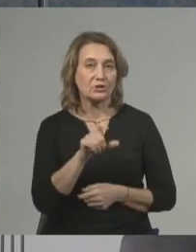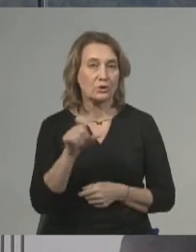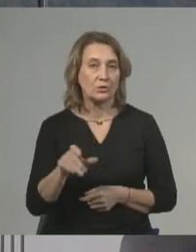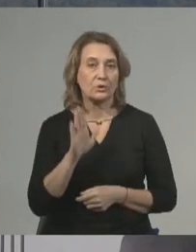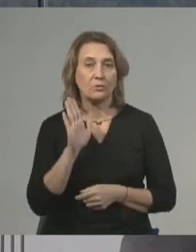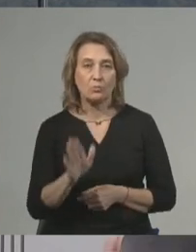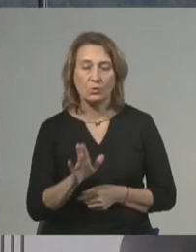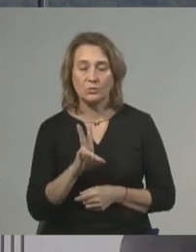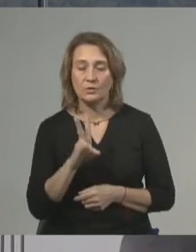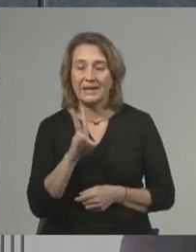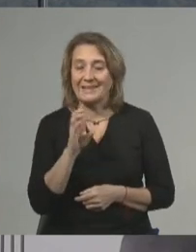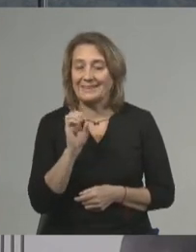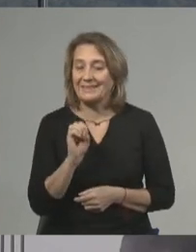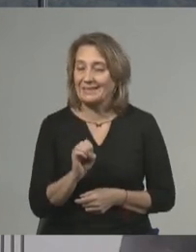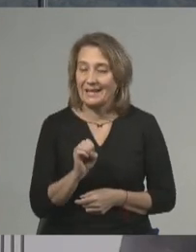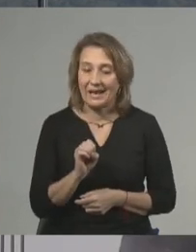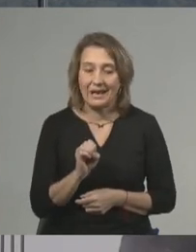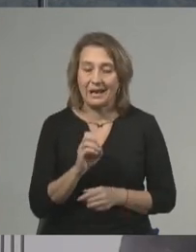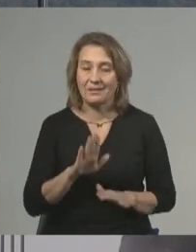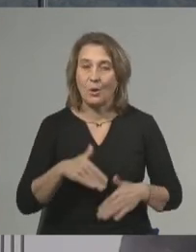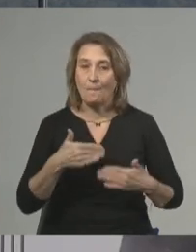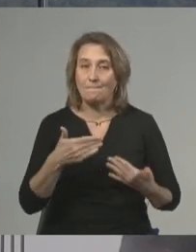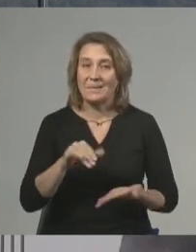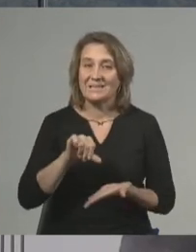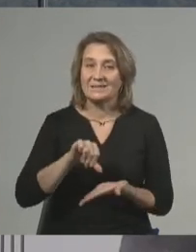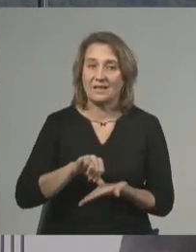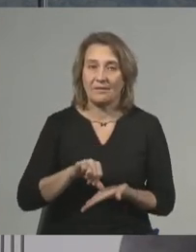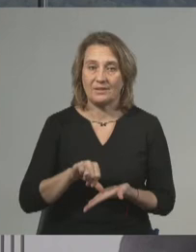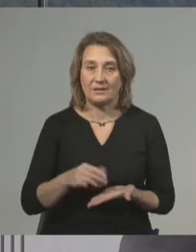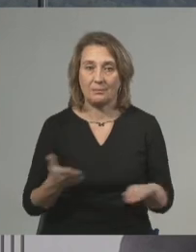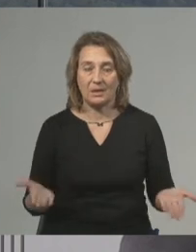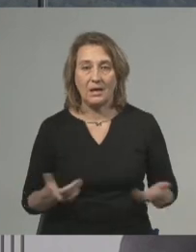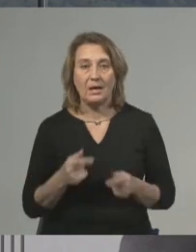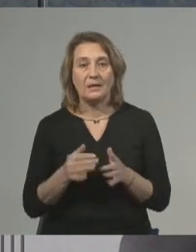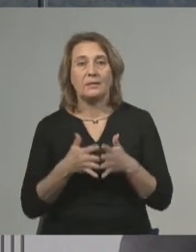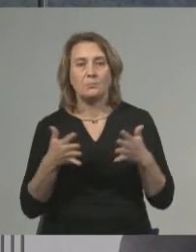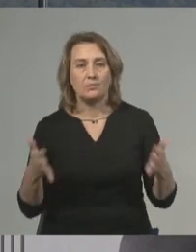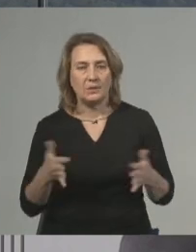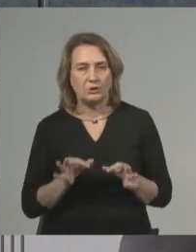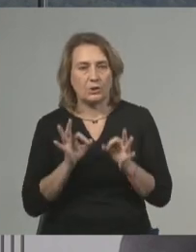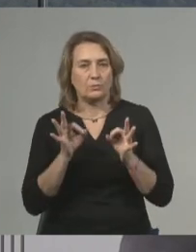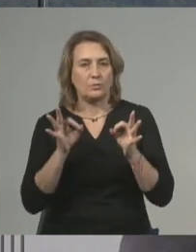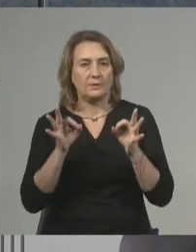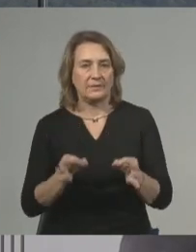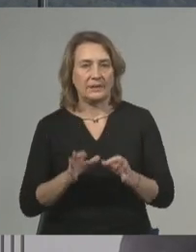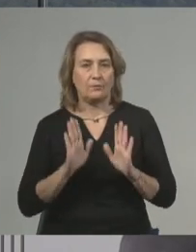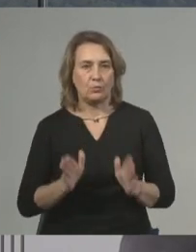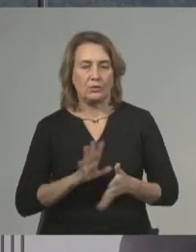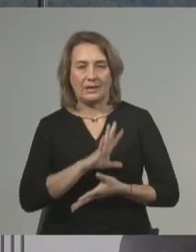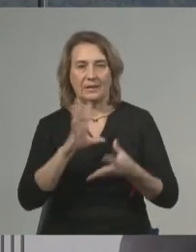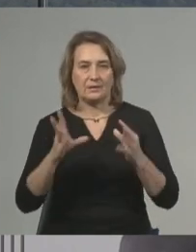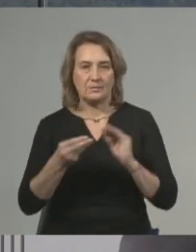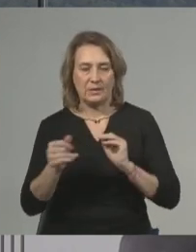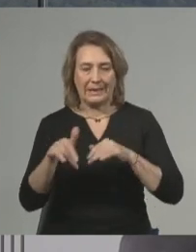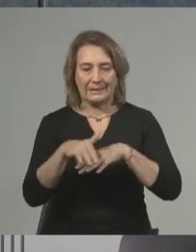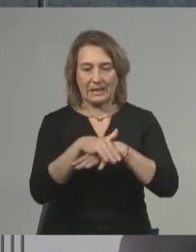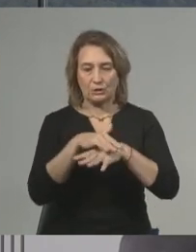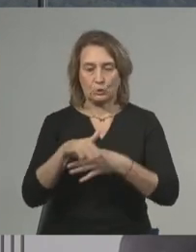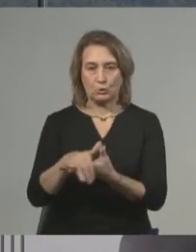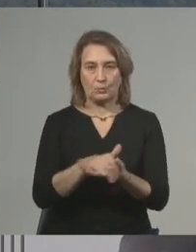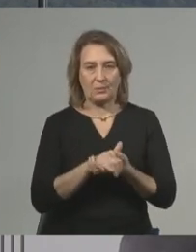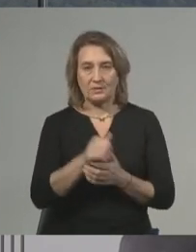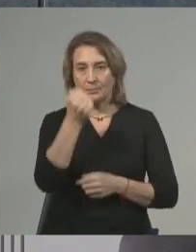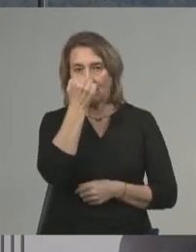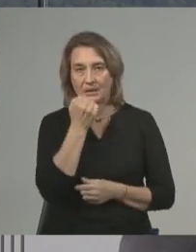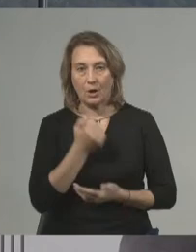agenda and the more productive is the result for the society thank you everyone